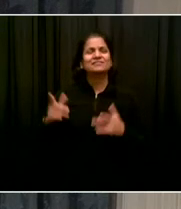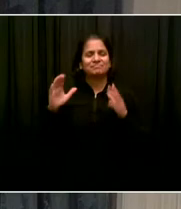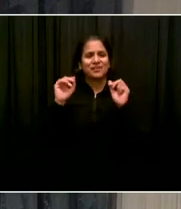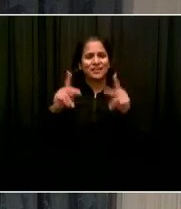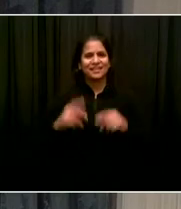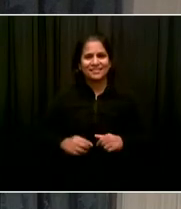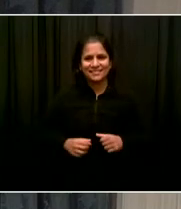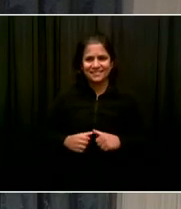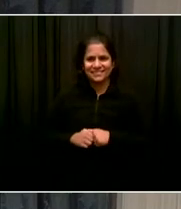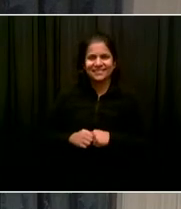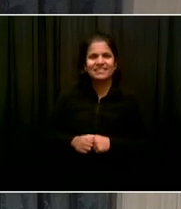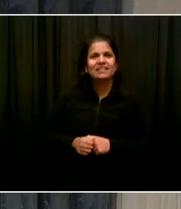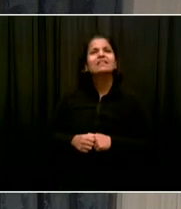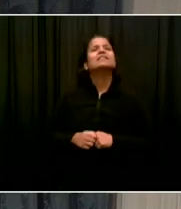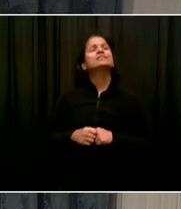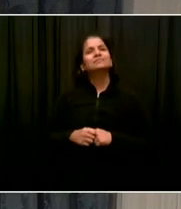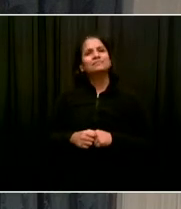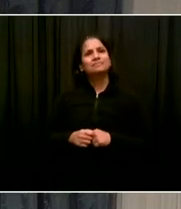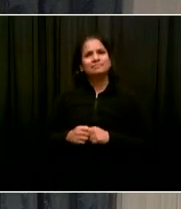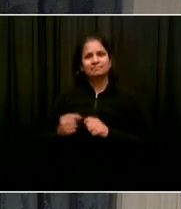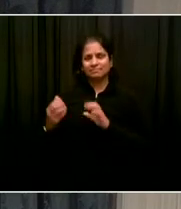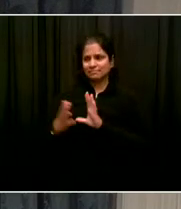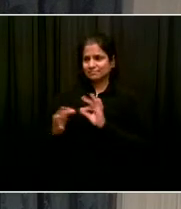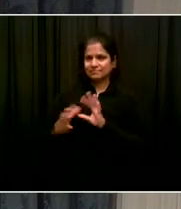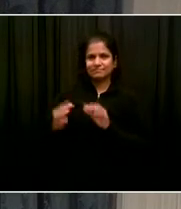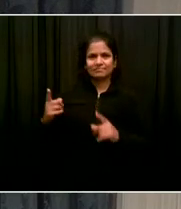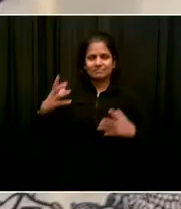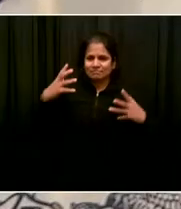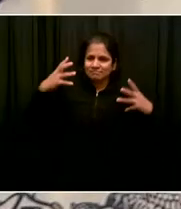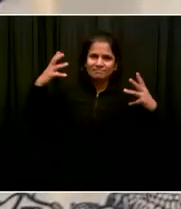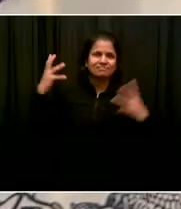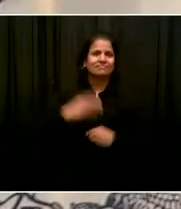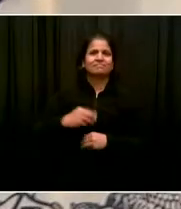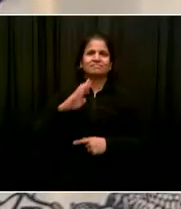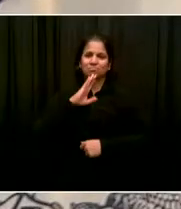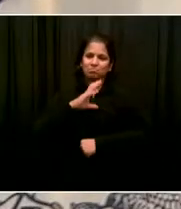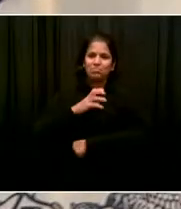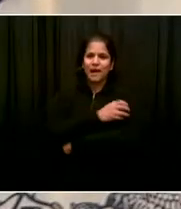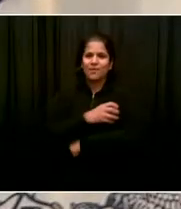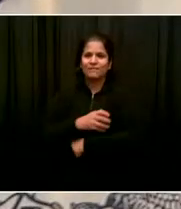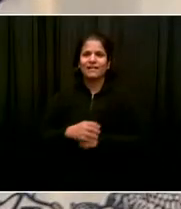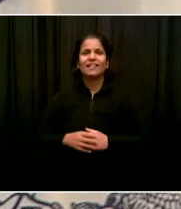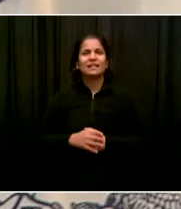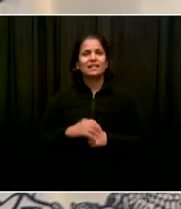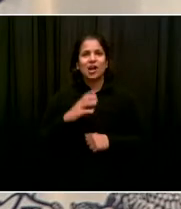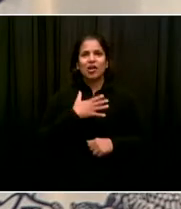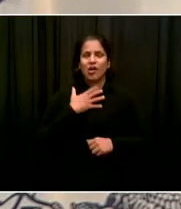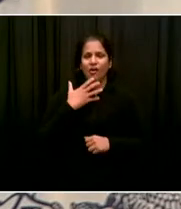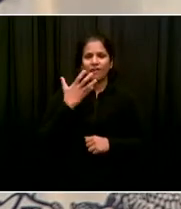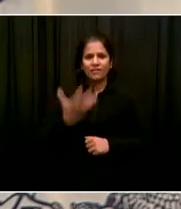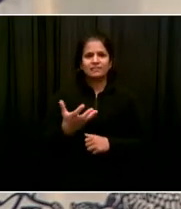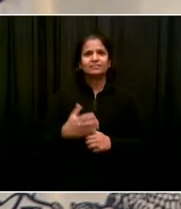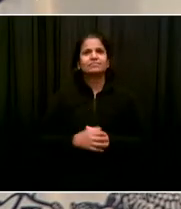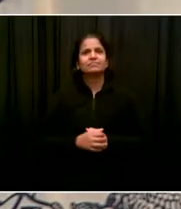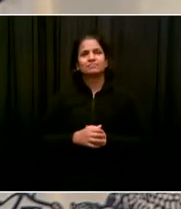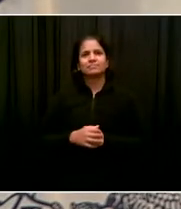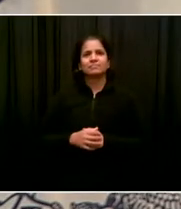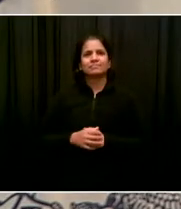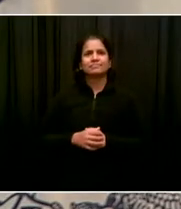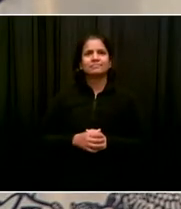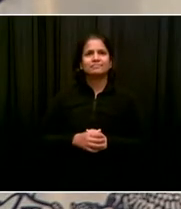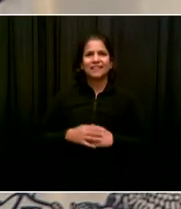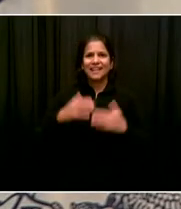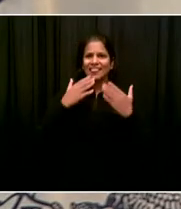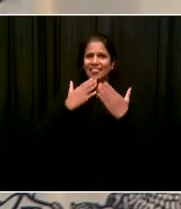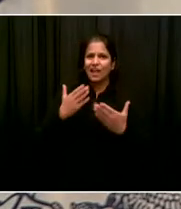beautiful, powerful, from the heart. Spike, thank you. Thank you for all you do for all of us and all you do for this city you love. I love